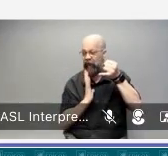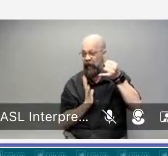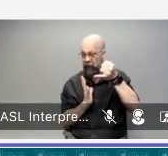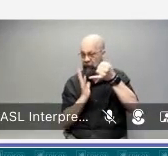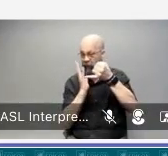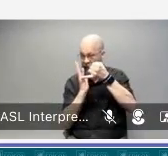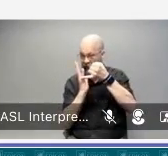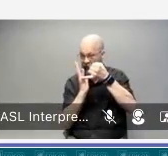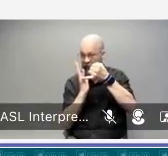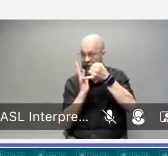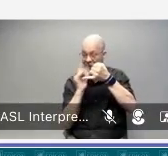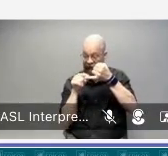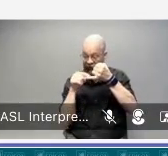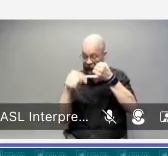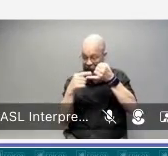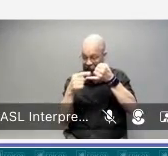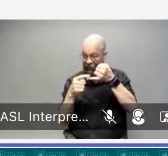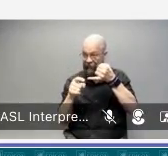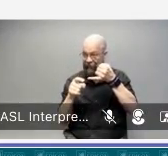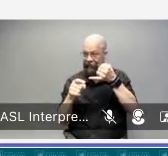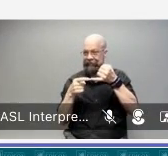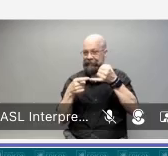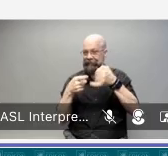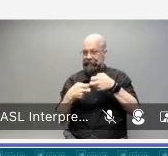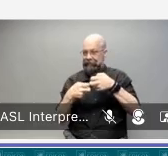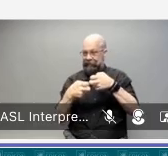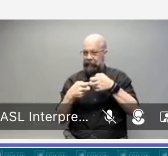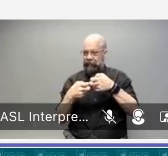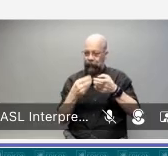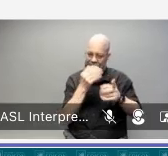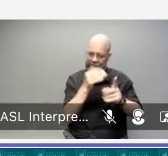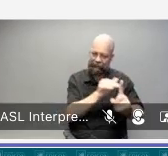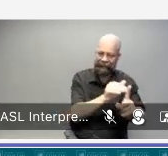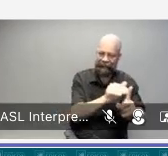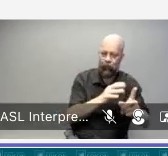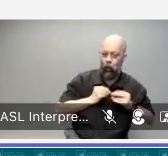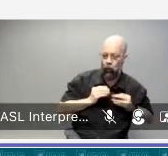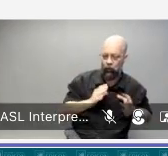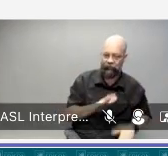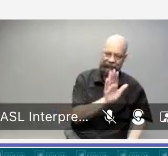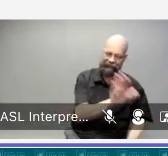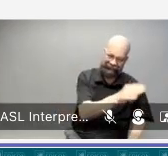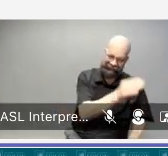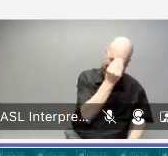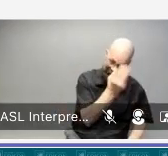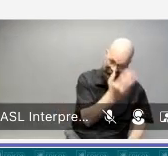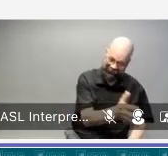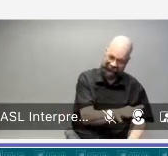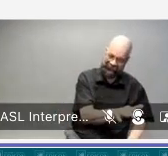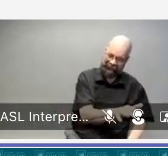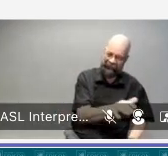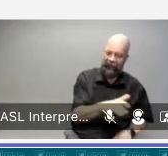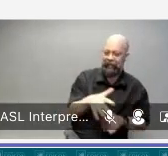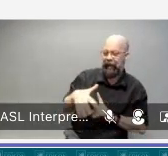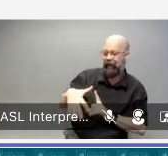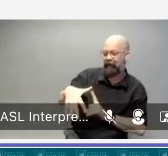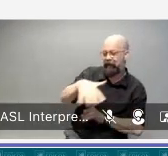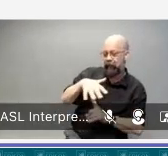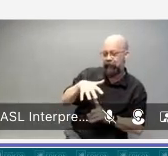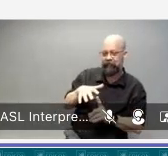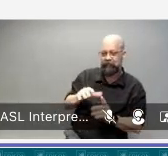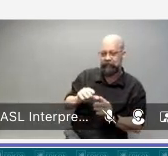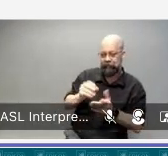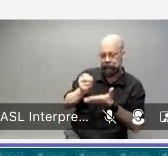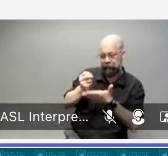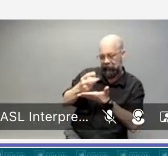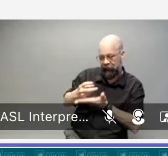issue, we will mitigate appropriately there and make the proper contacts with the homeowner, and also get an environmental clearance on all the